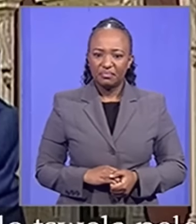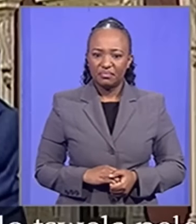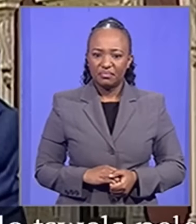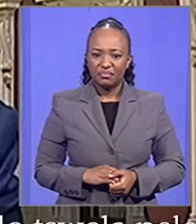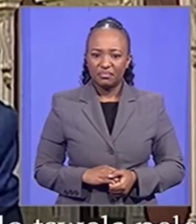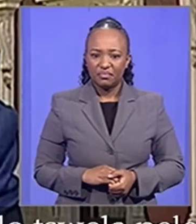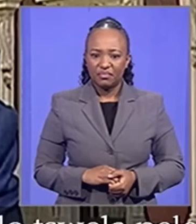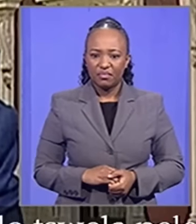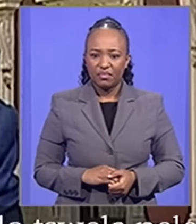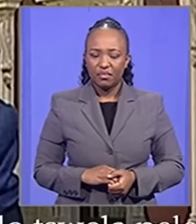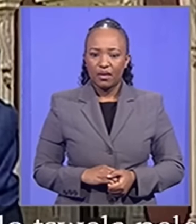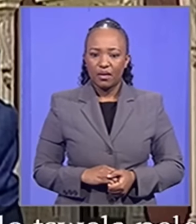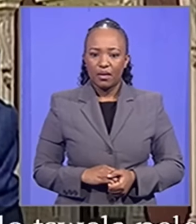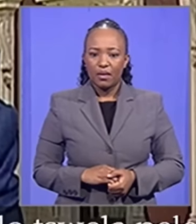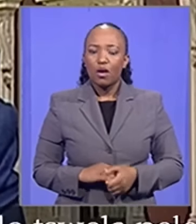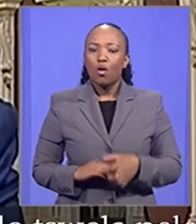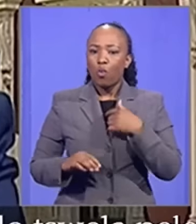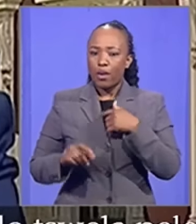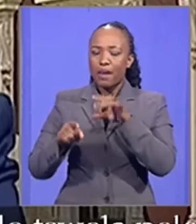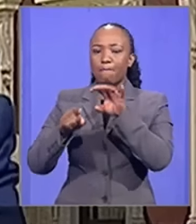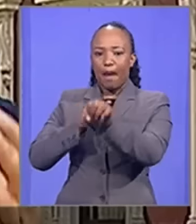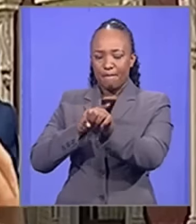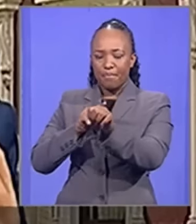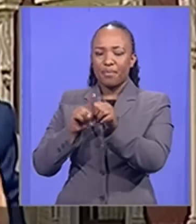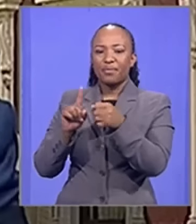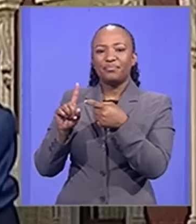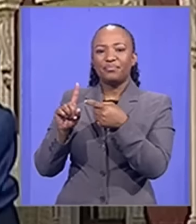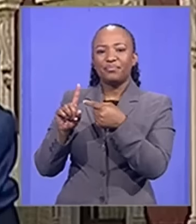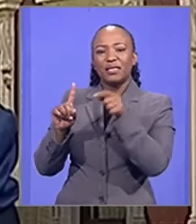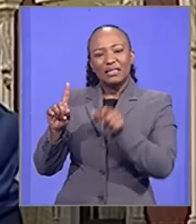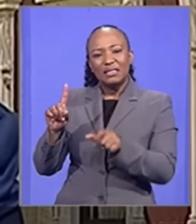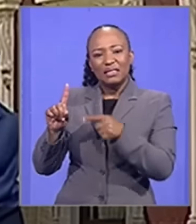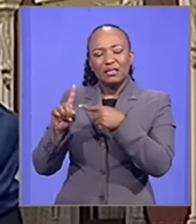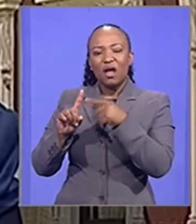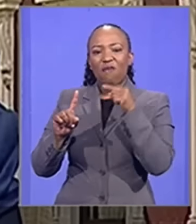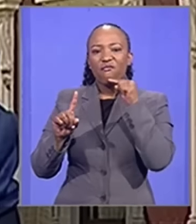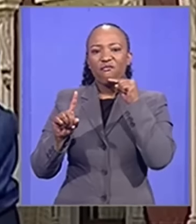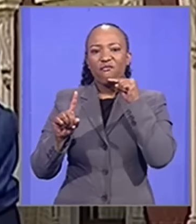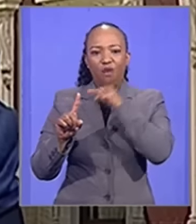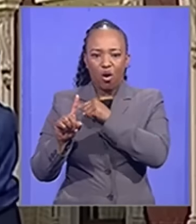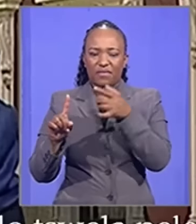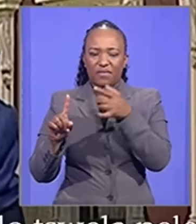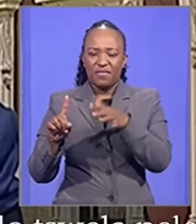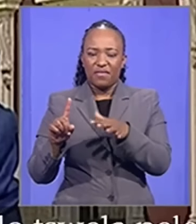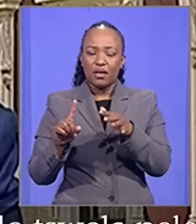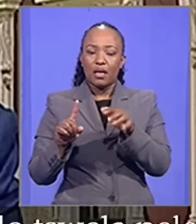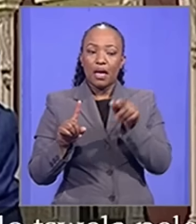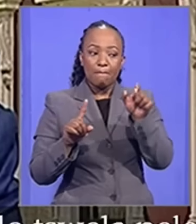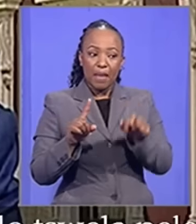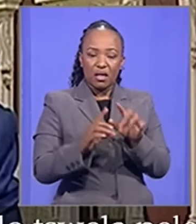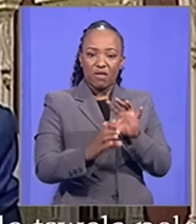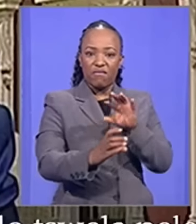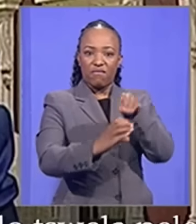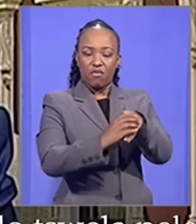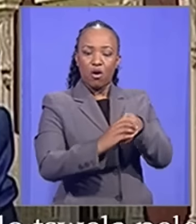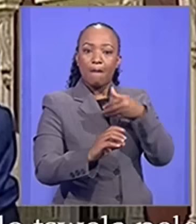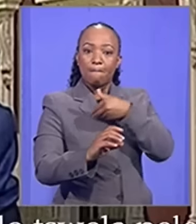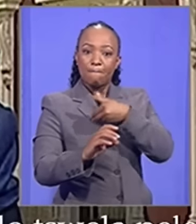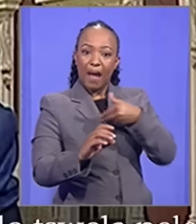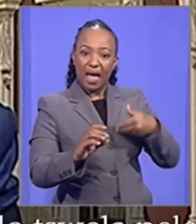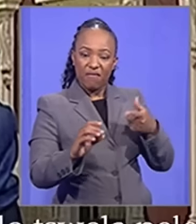We found indications of fraud committed years ago involving the person we've got in the record as the mother